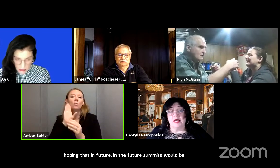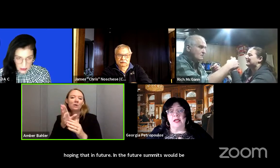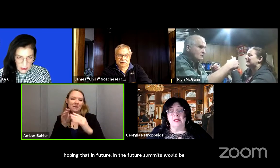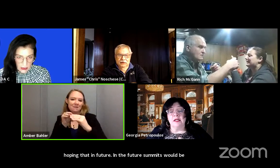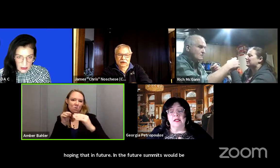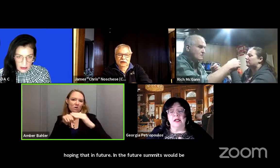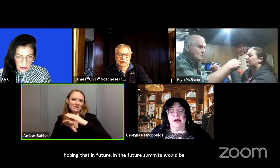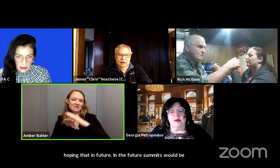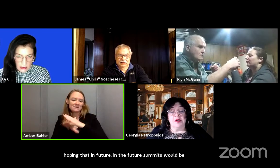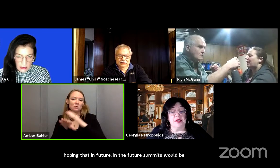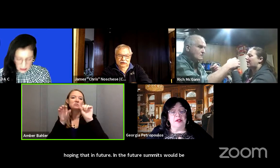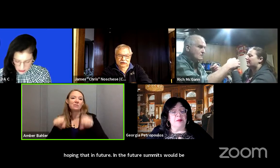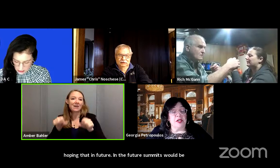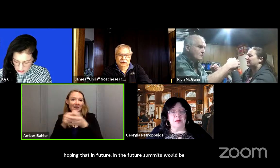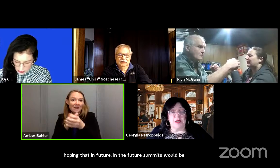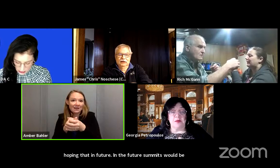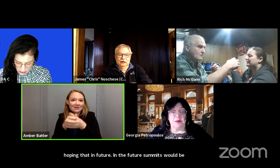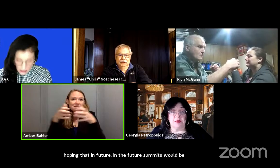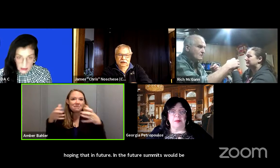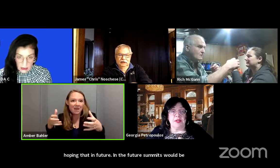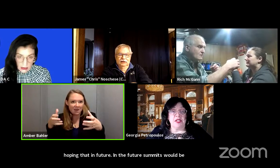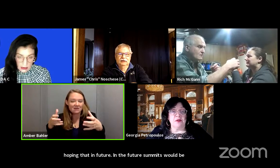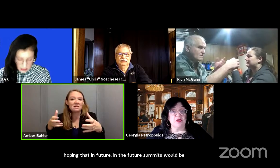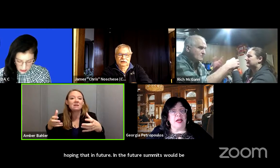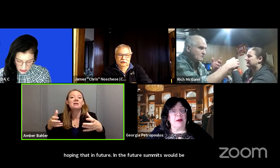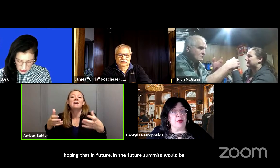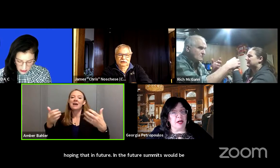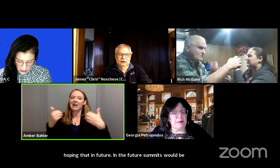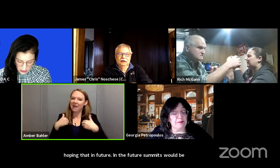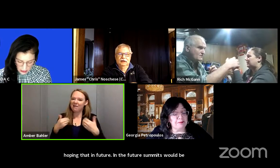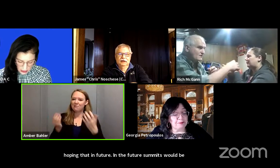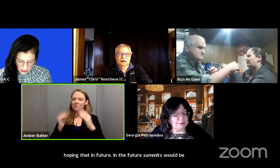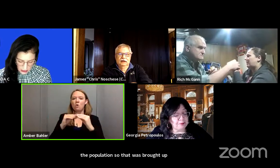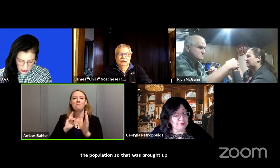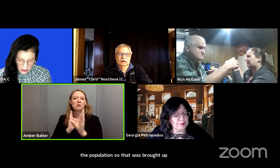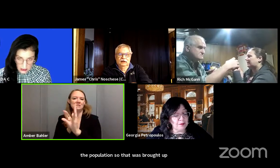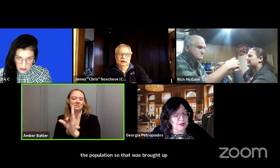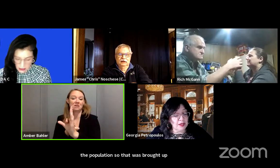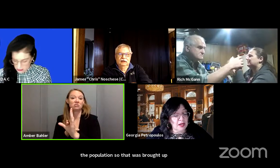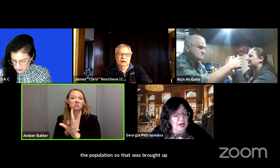so they can expand participation from the population. So that was brought up.